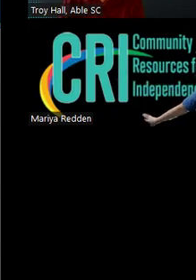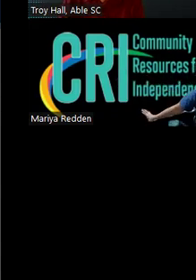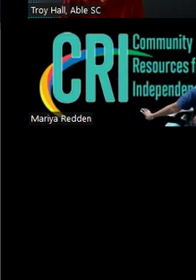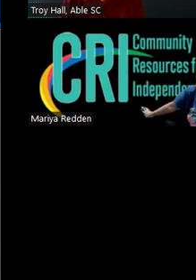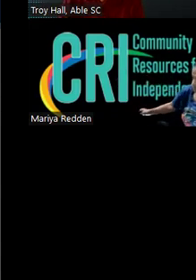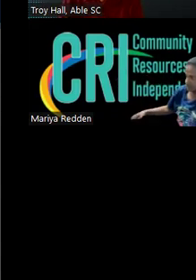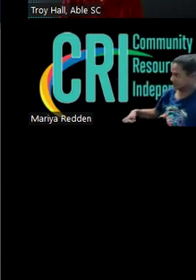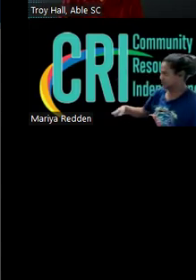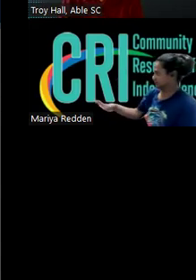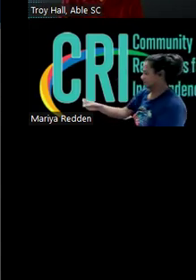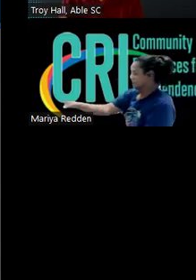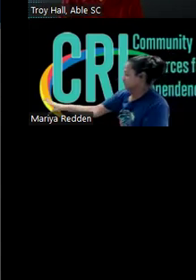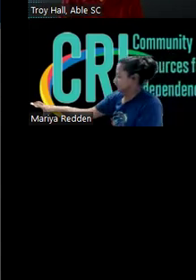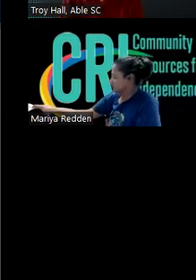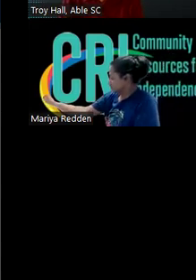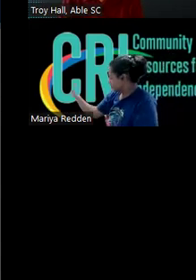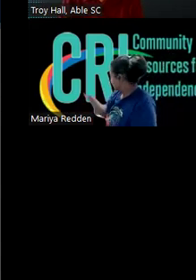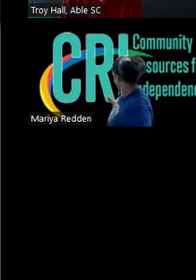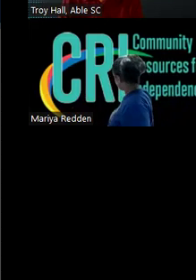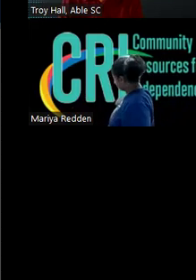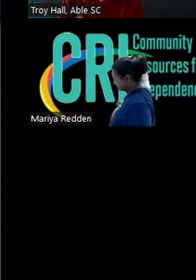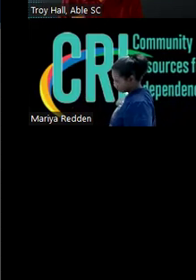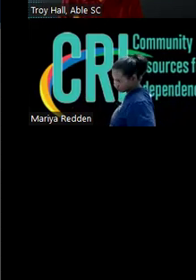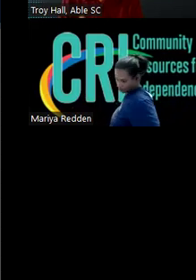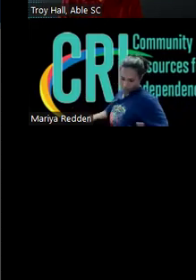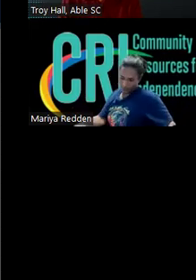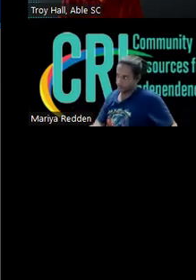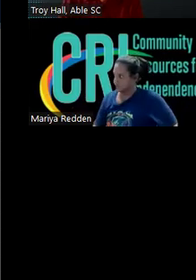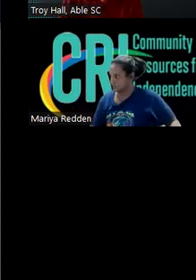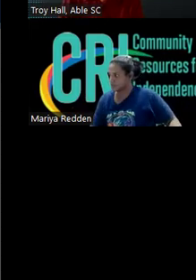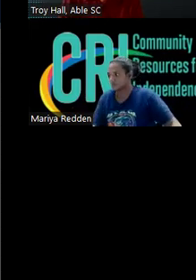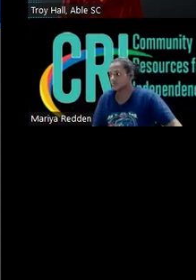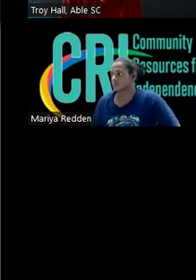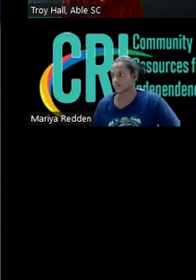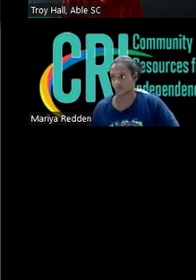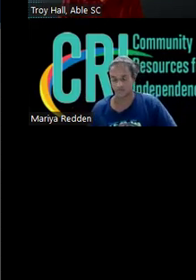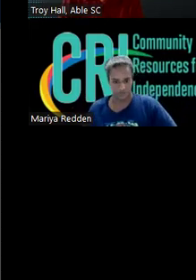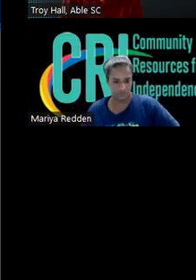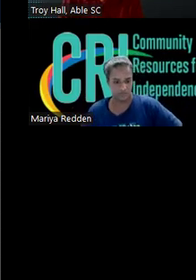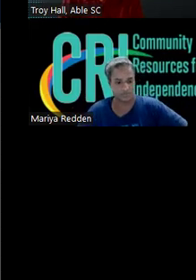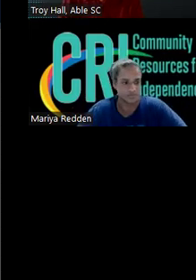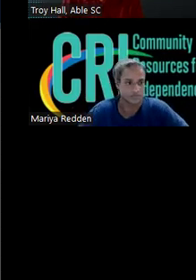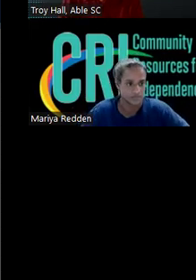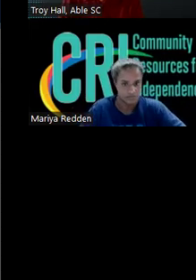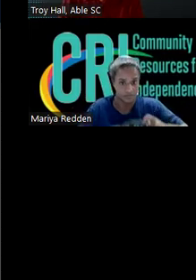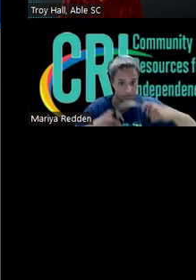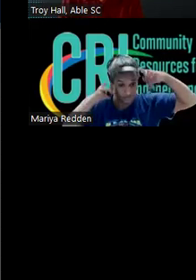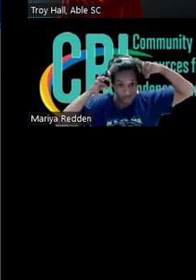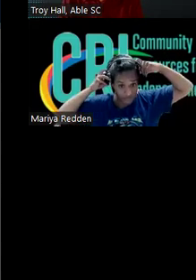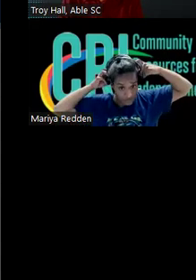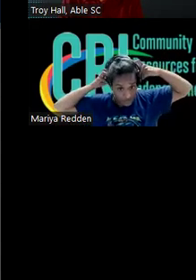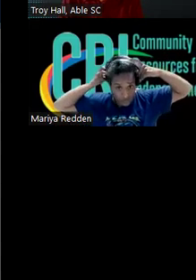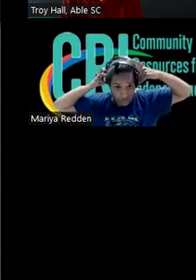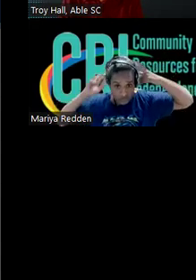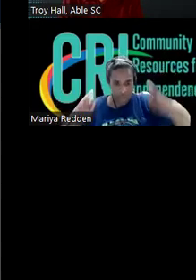abilities within the least restrictive setting through free and appropriate public education, which, yes, a lot of